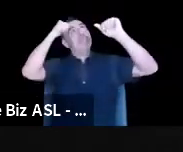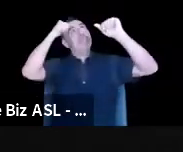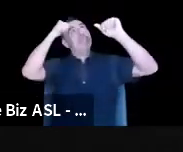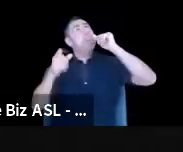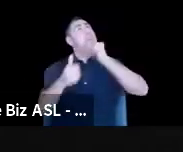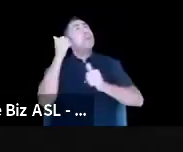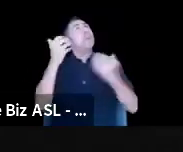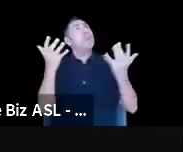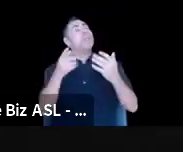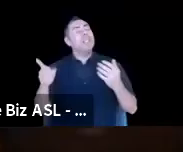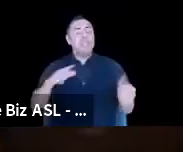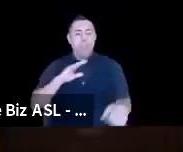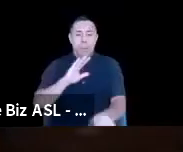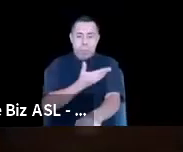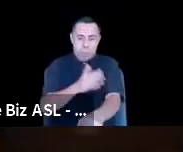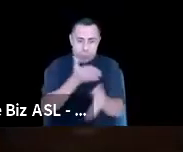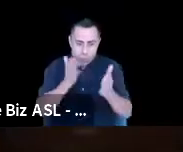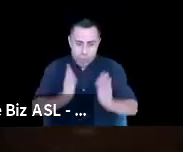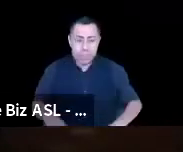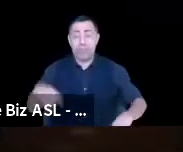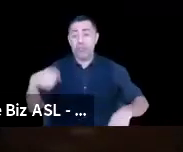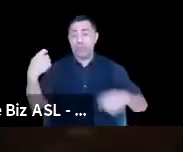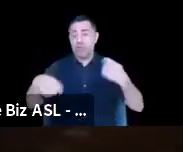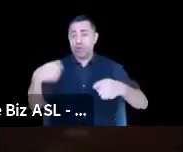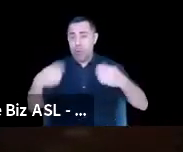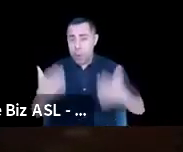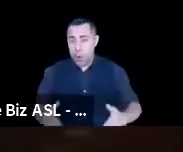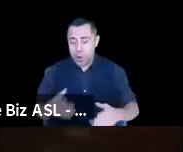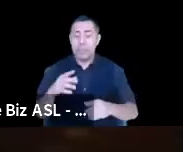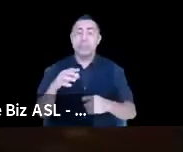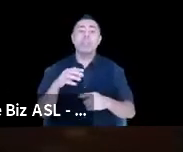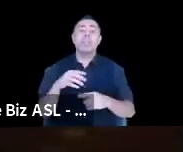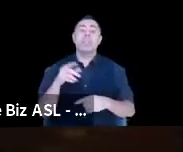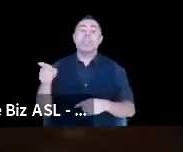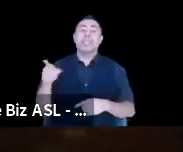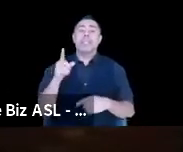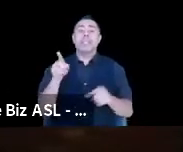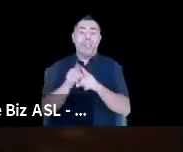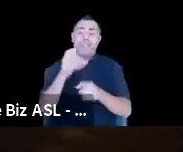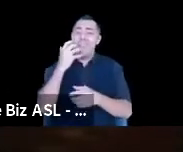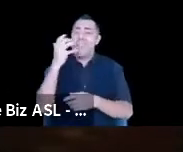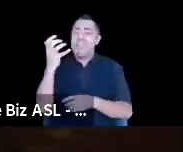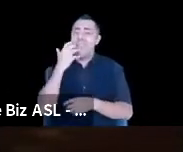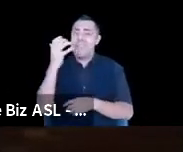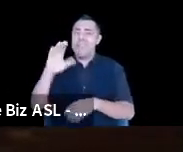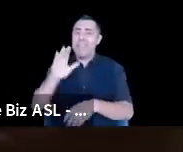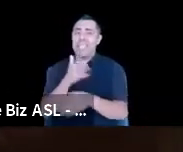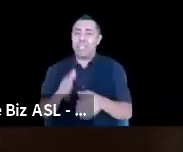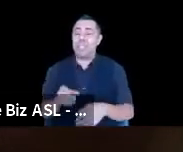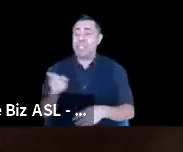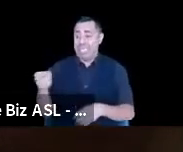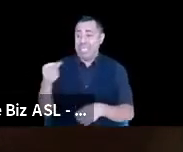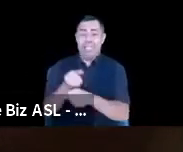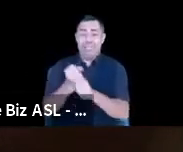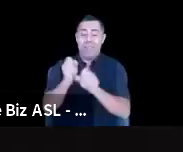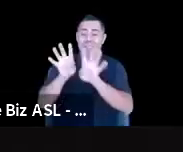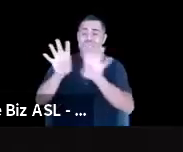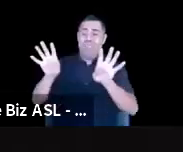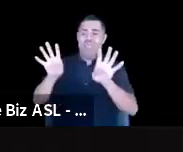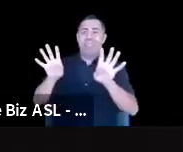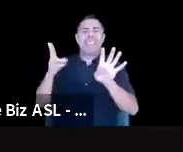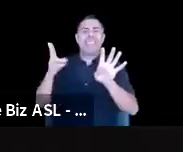a drummer particularly, and a singer. He was the center of this musical ensemble that he created, that he was